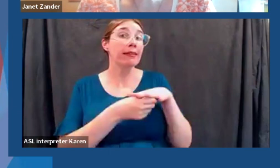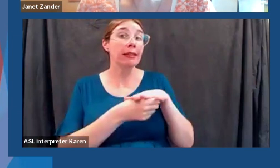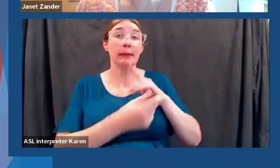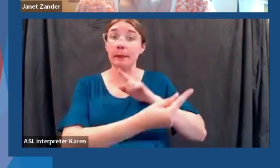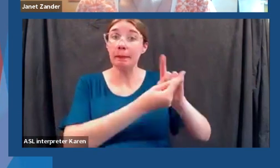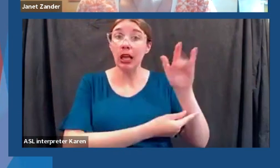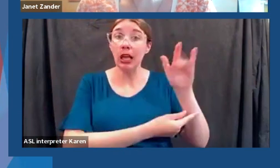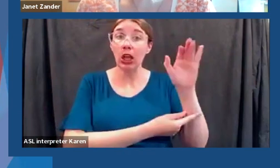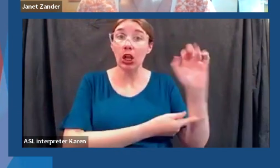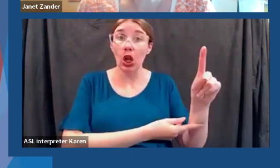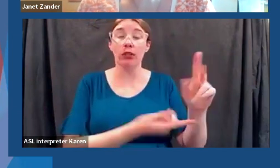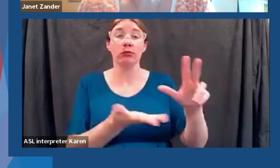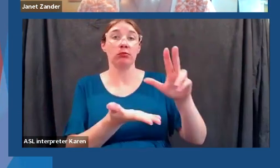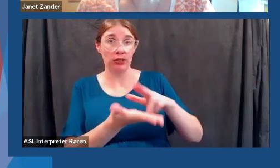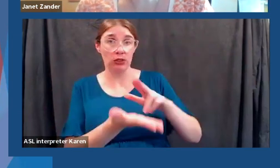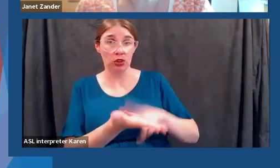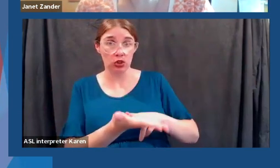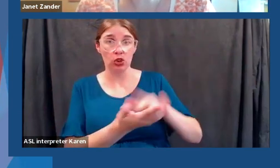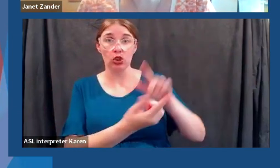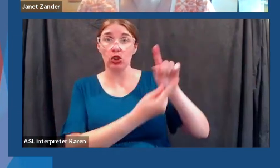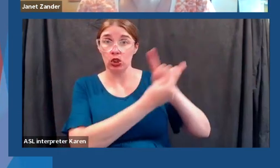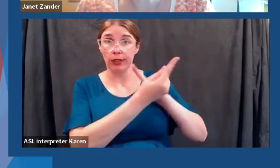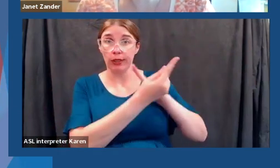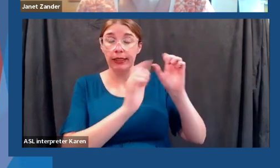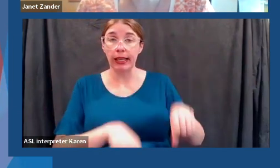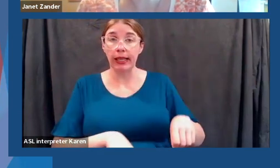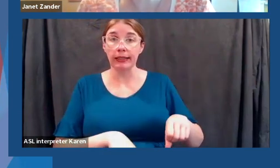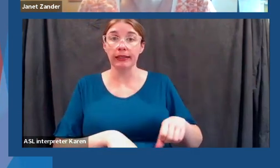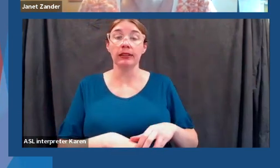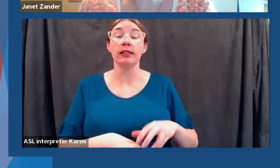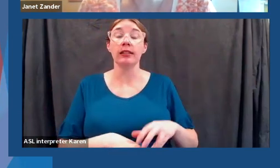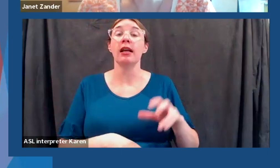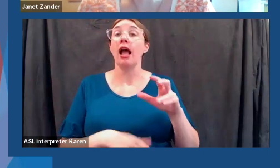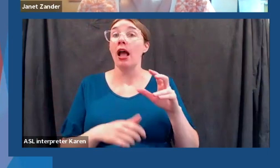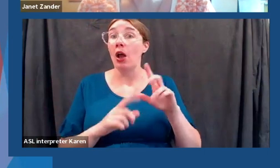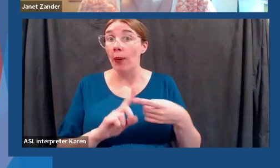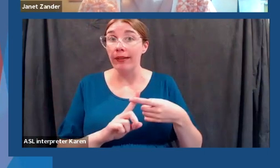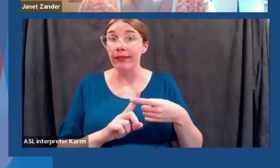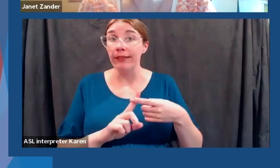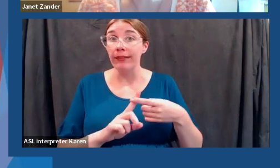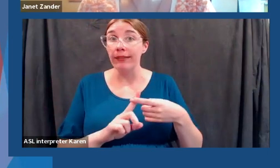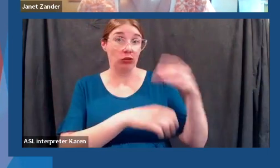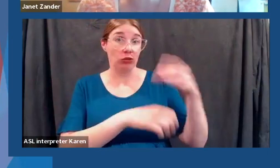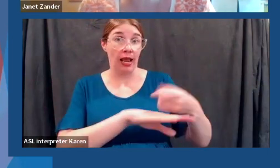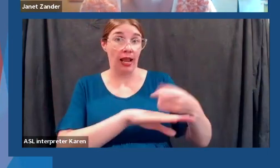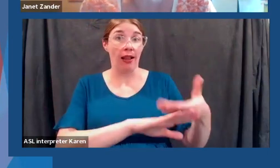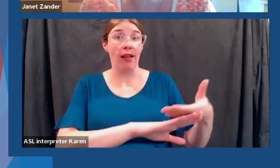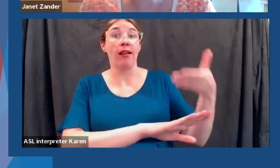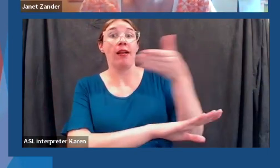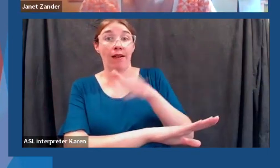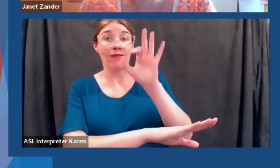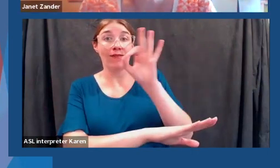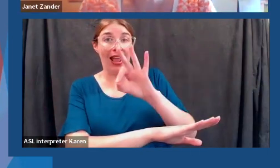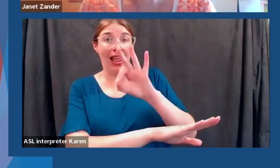in person with the clerk anytime up to 5 p.m. before the day of the election, the Friday before the day of the election, so that